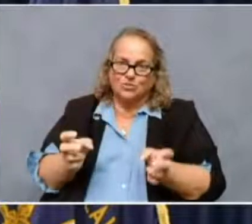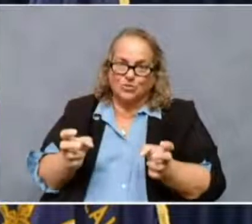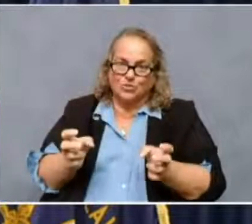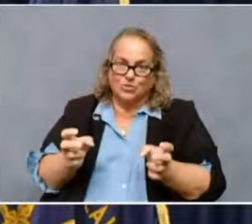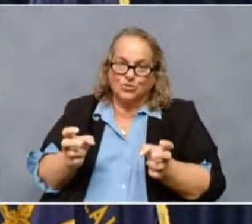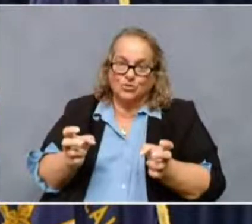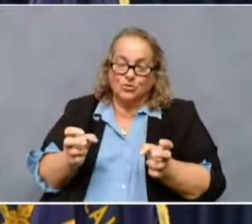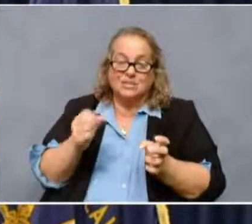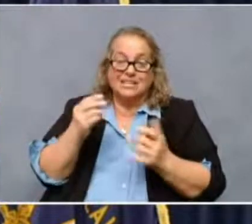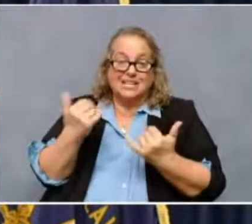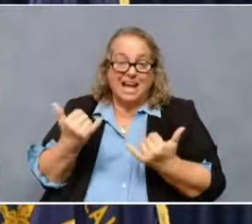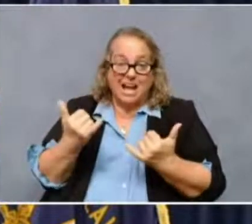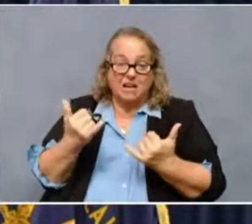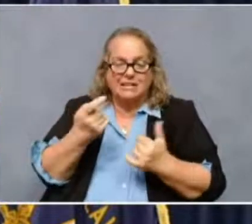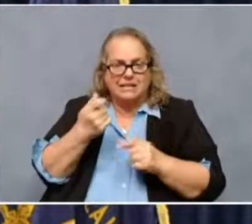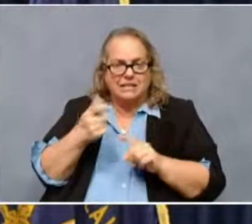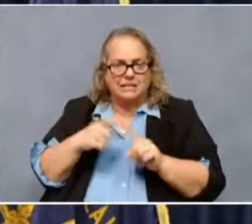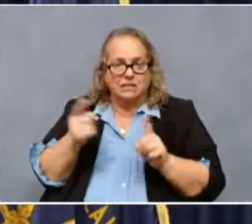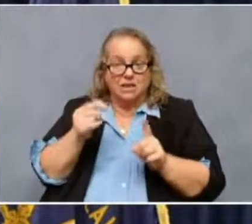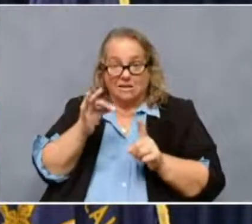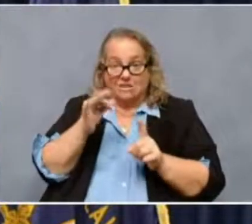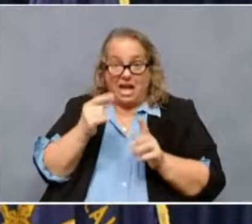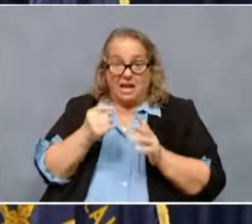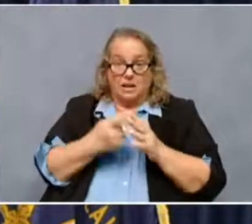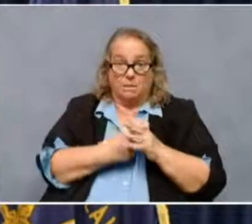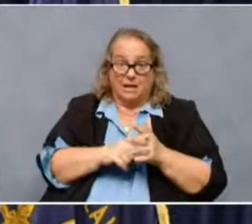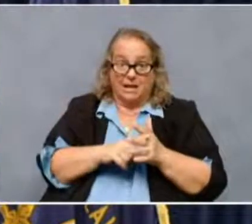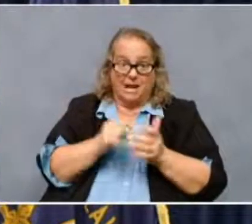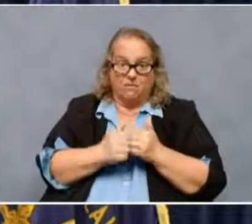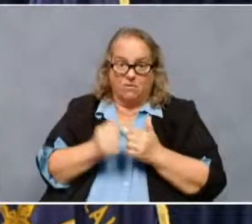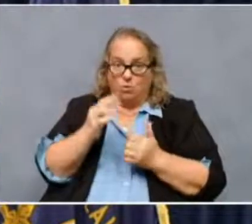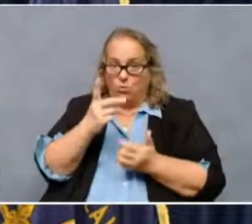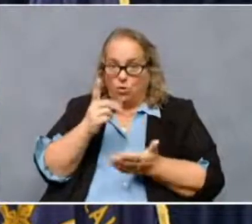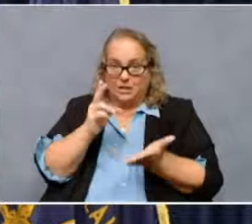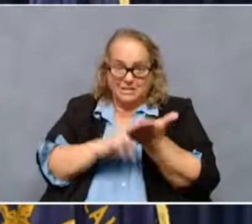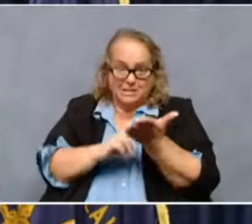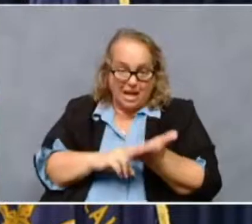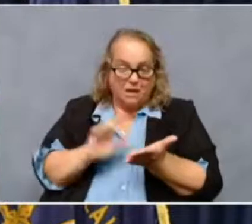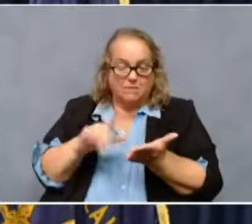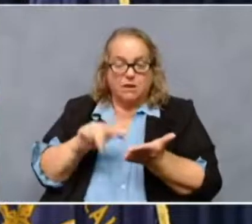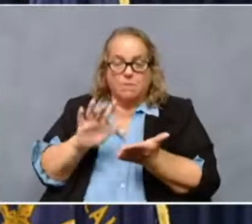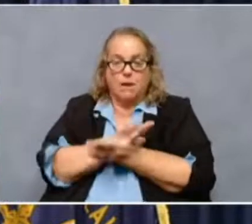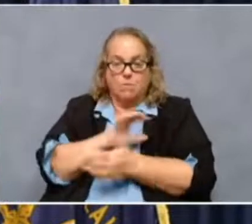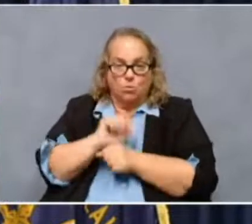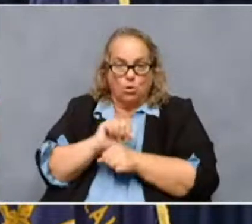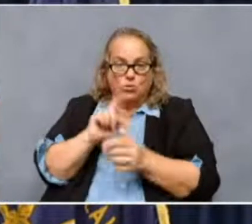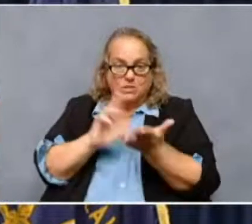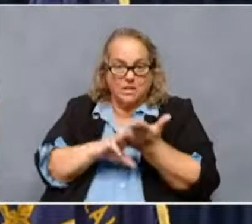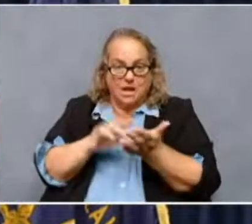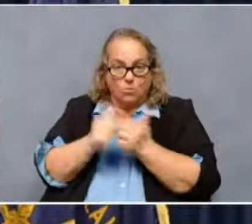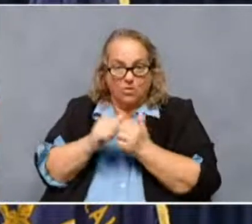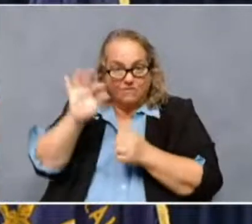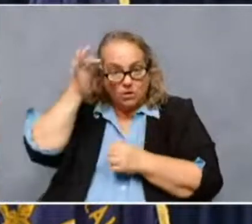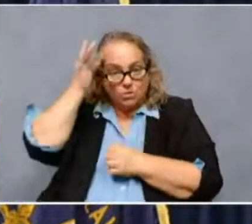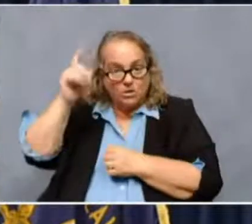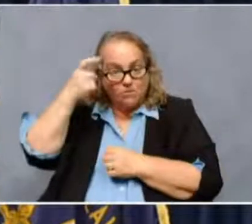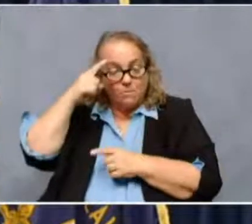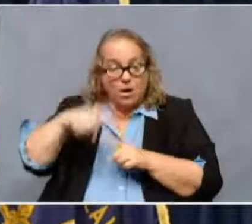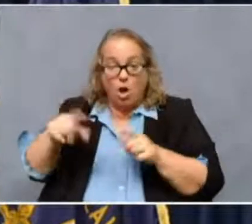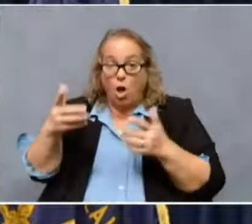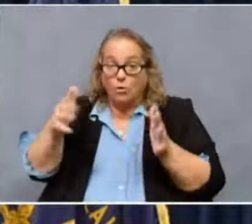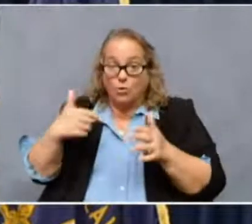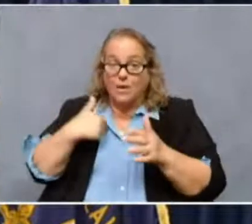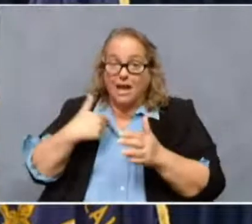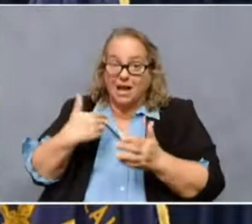this was at the beginning, I think everybody would be signing up, and you got to go through some paperwork to sign up with the federal government. But already we have approved